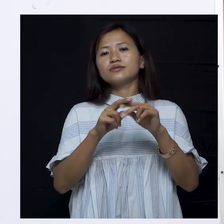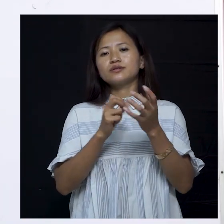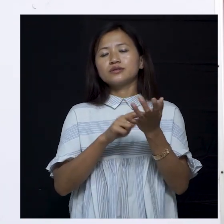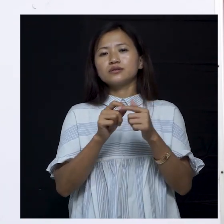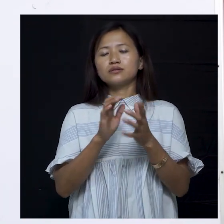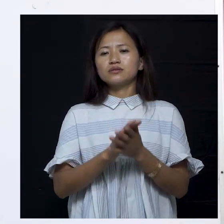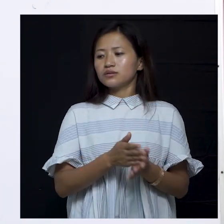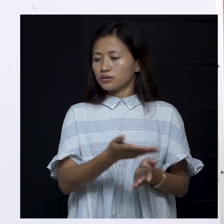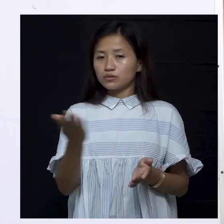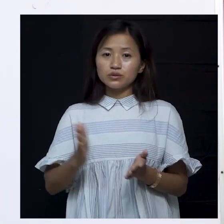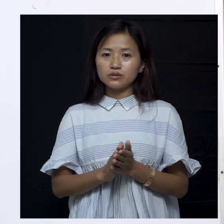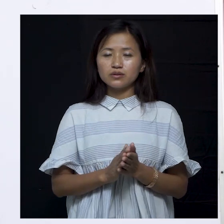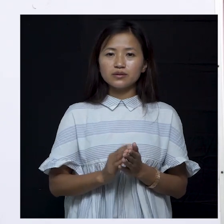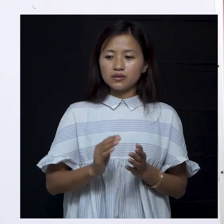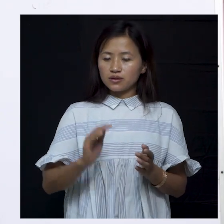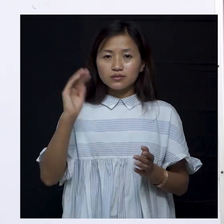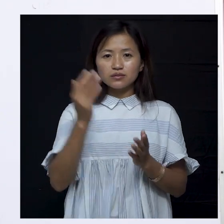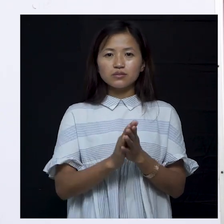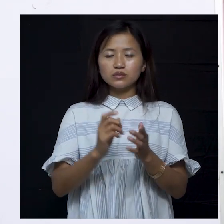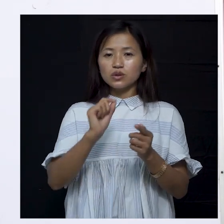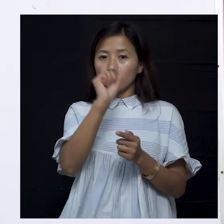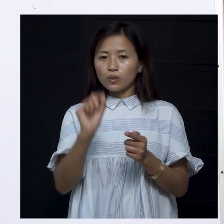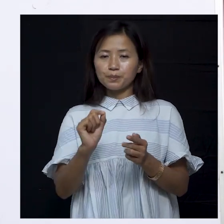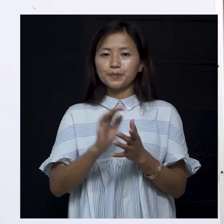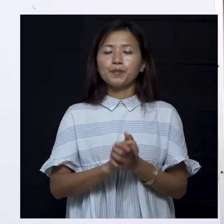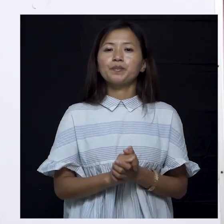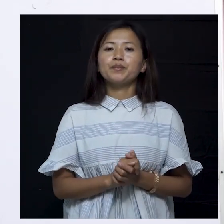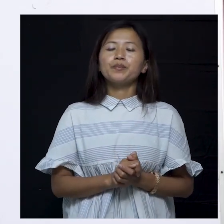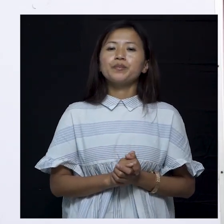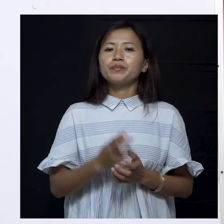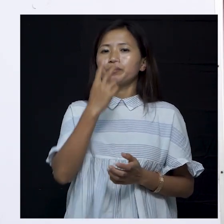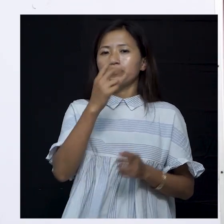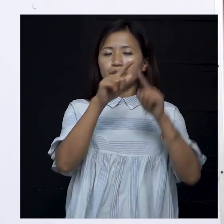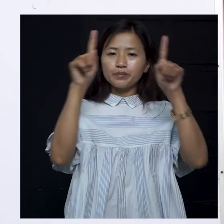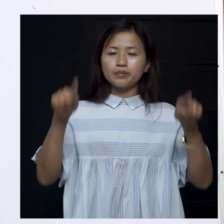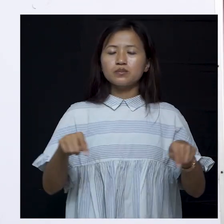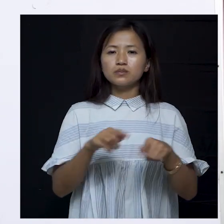some commas, okay? I'm going to put that on the board. Please look at this carefully.